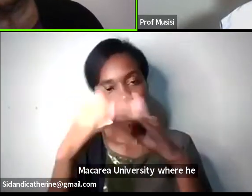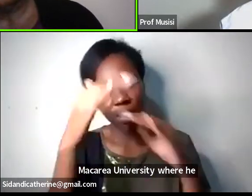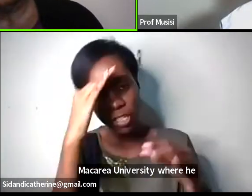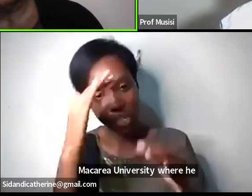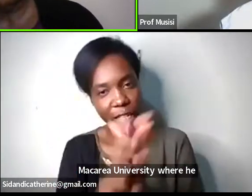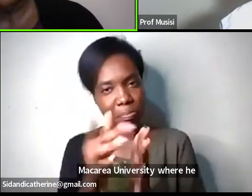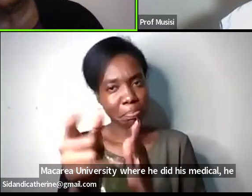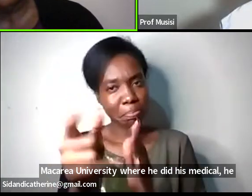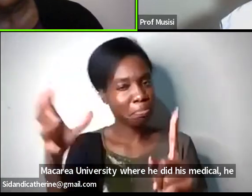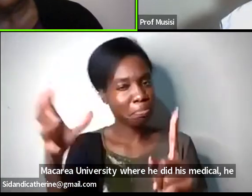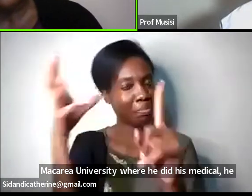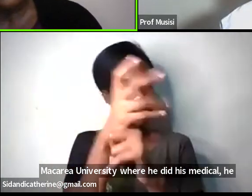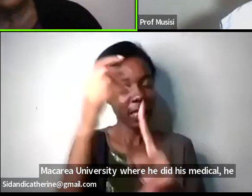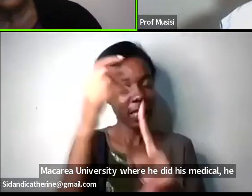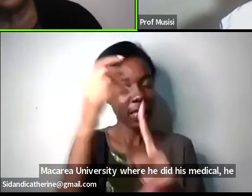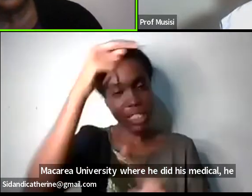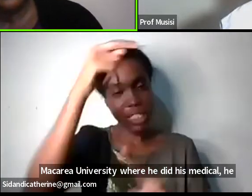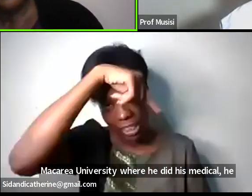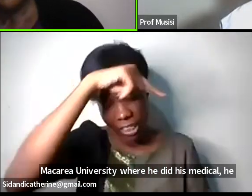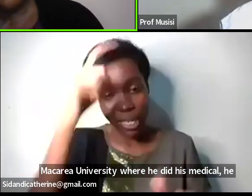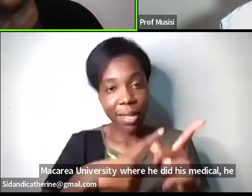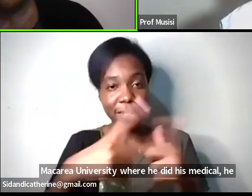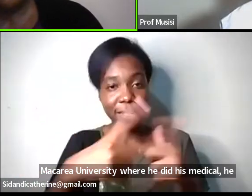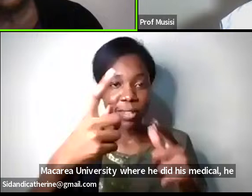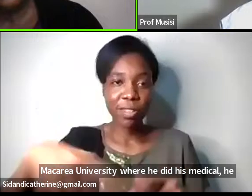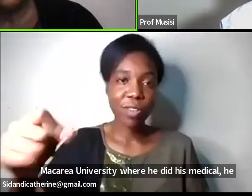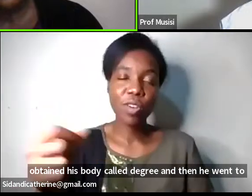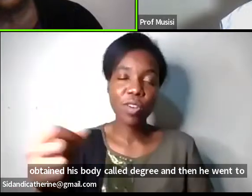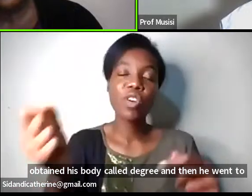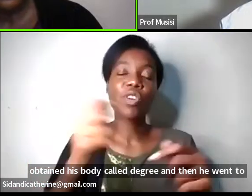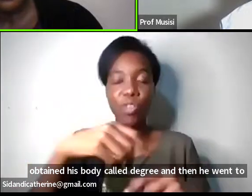and then he went to University of Toronto in Canada, where he